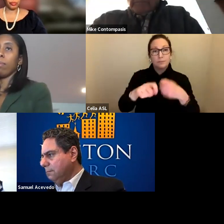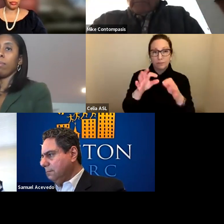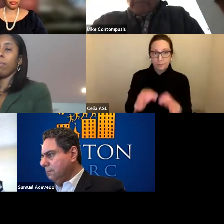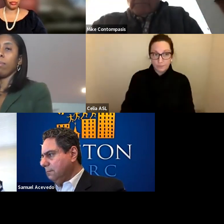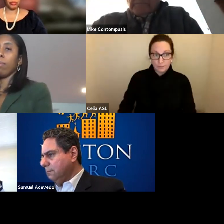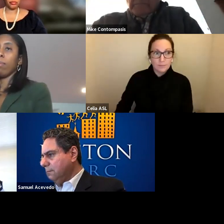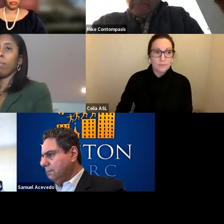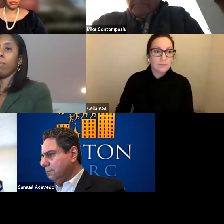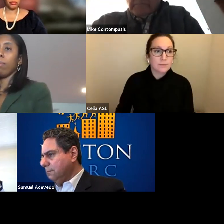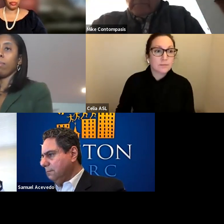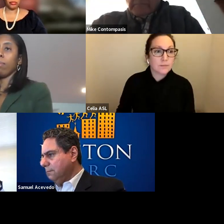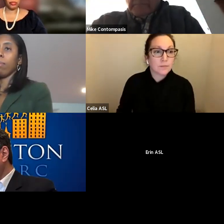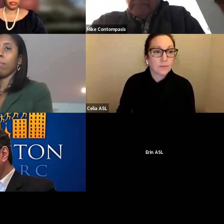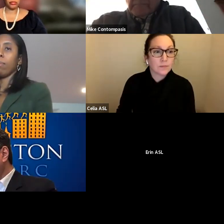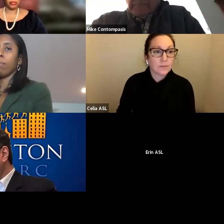Thank you very much.